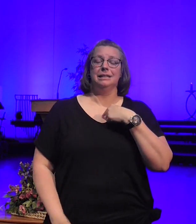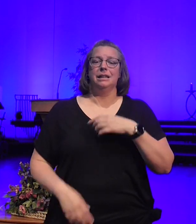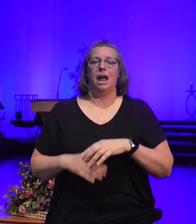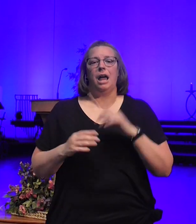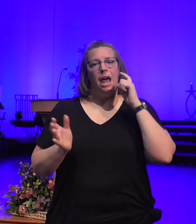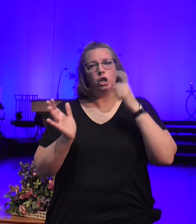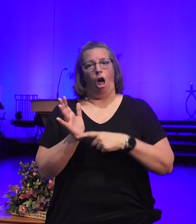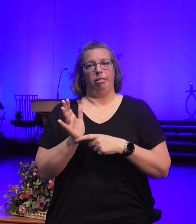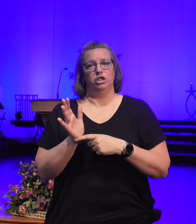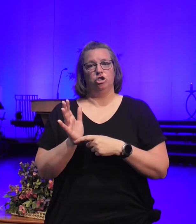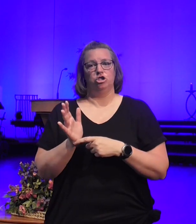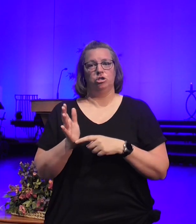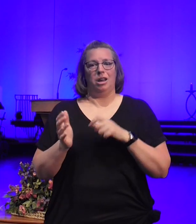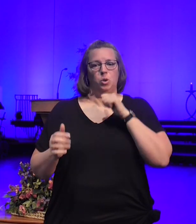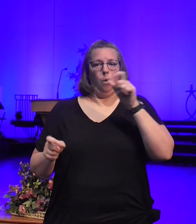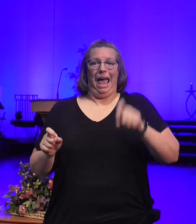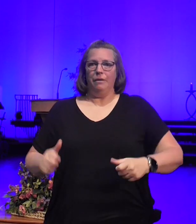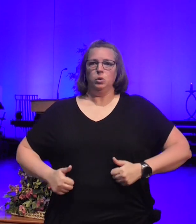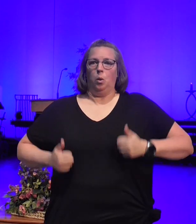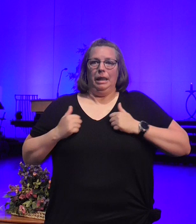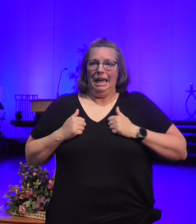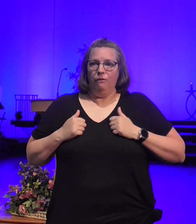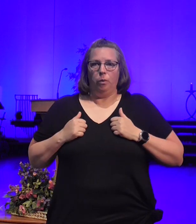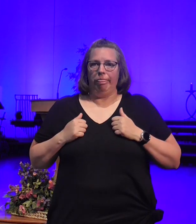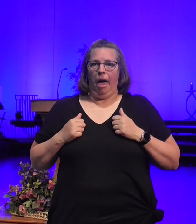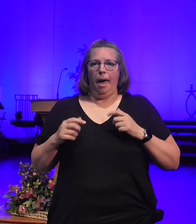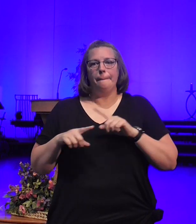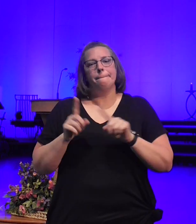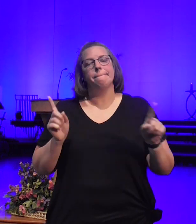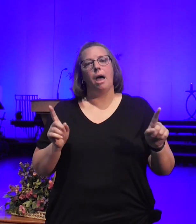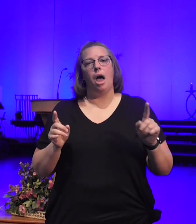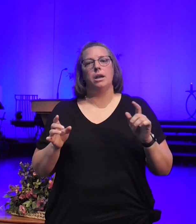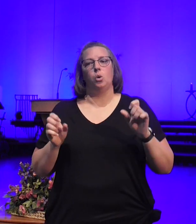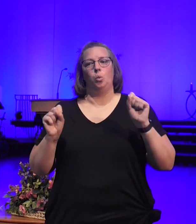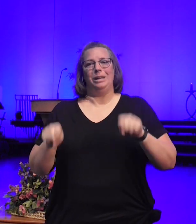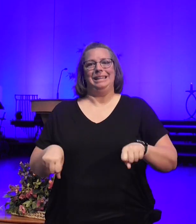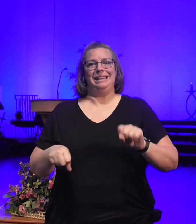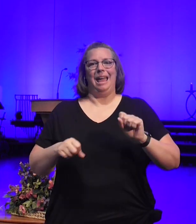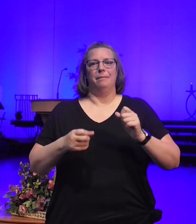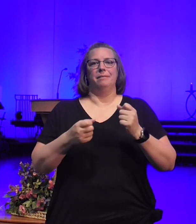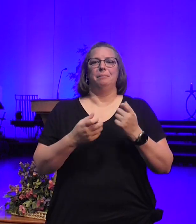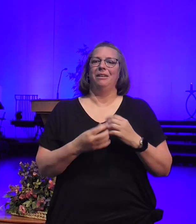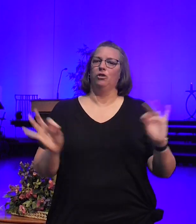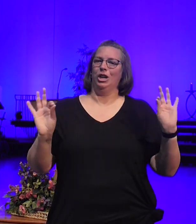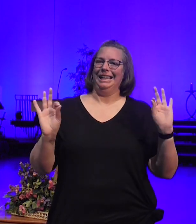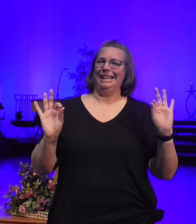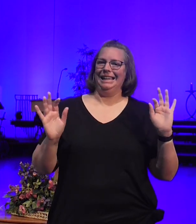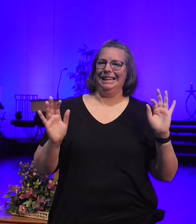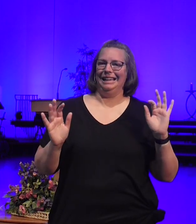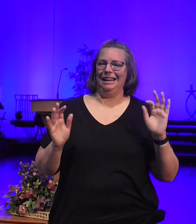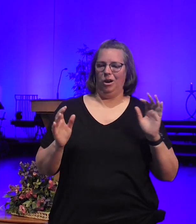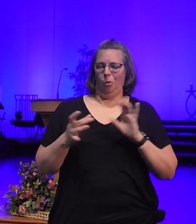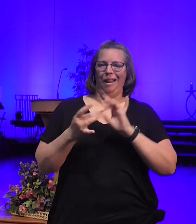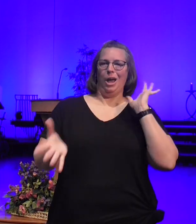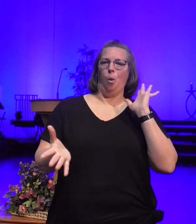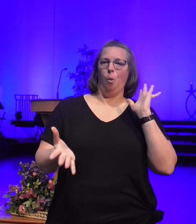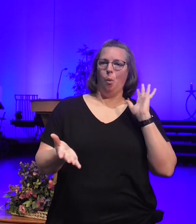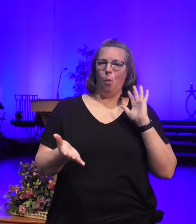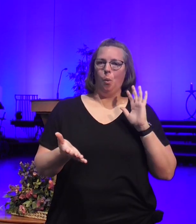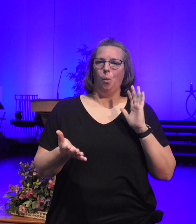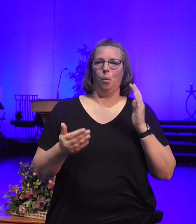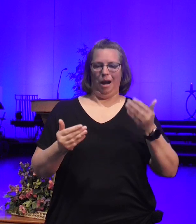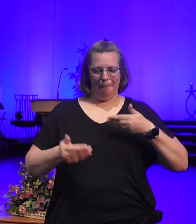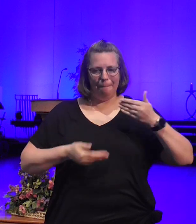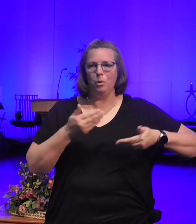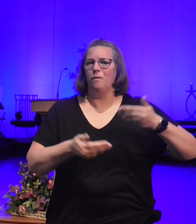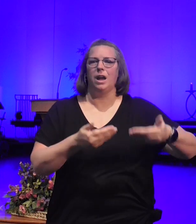have to live with it other than we can set ourselves free from it by forgiving, by letting go, by choosing to move